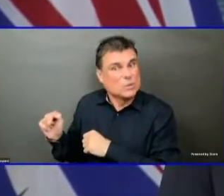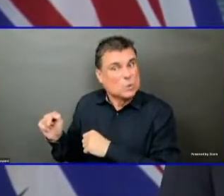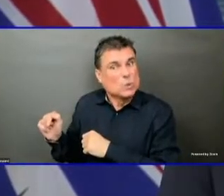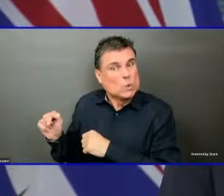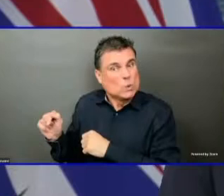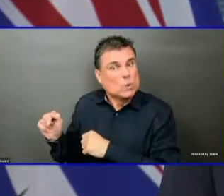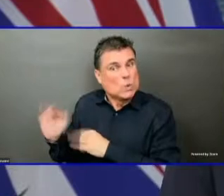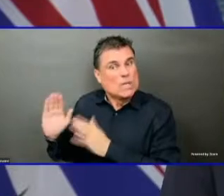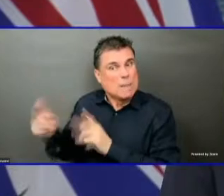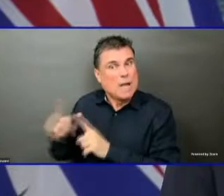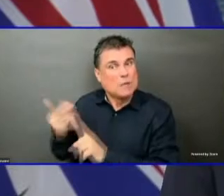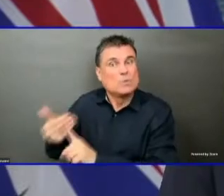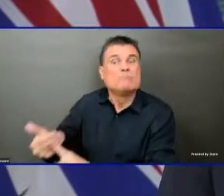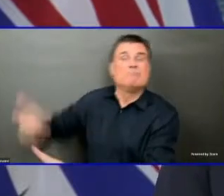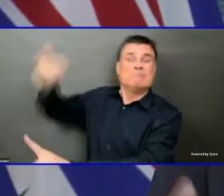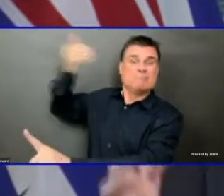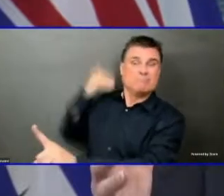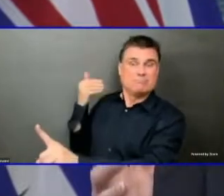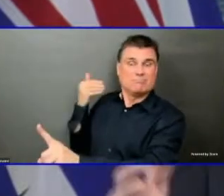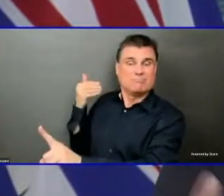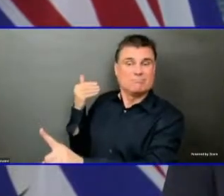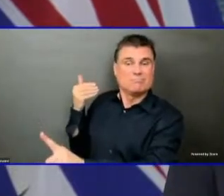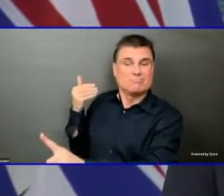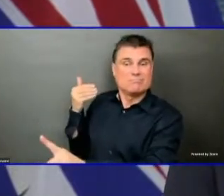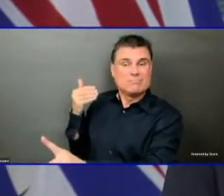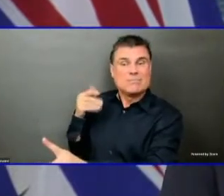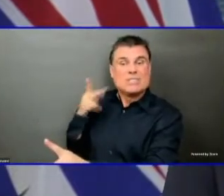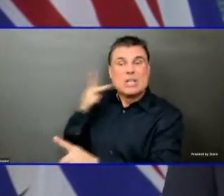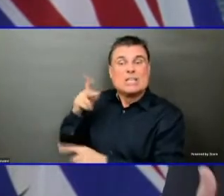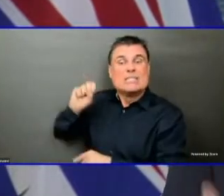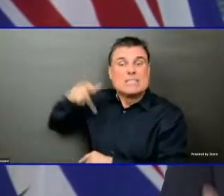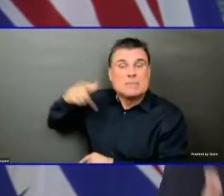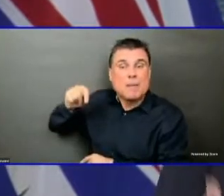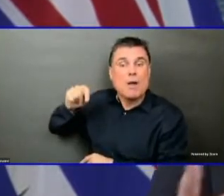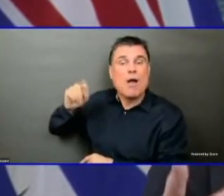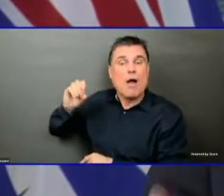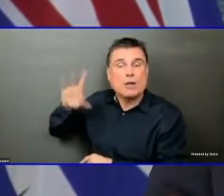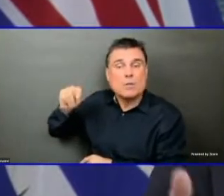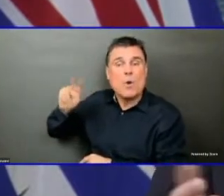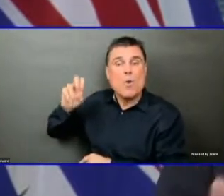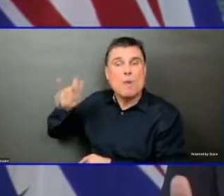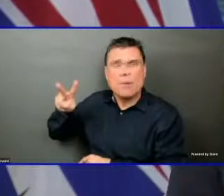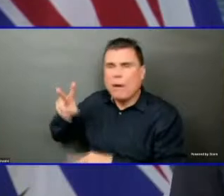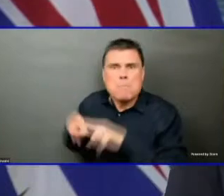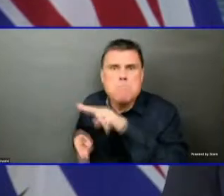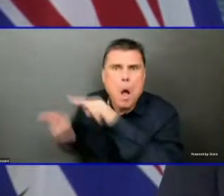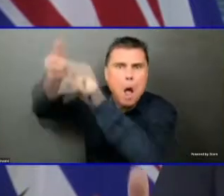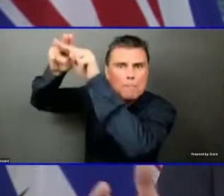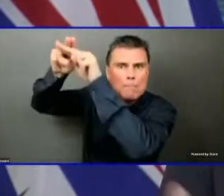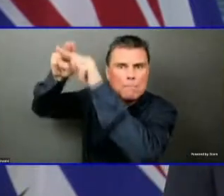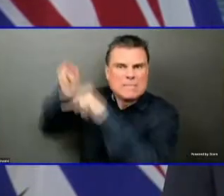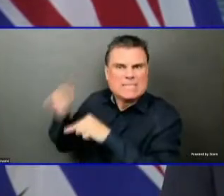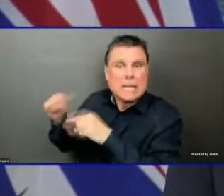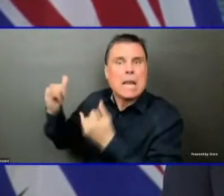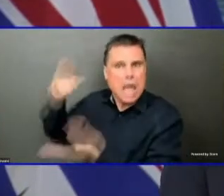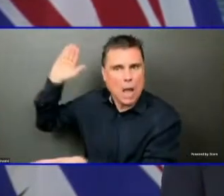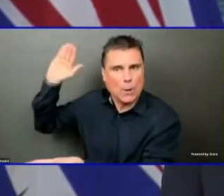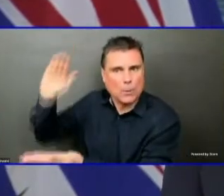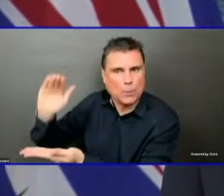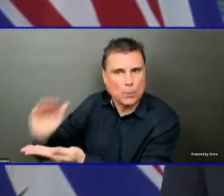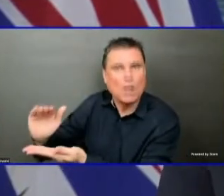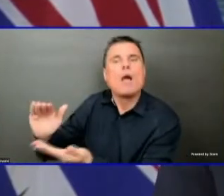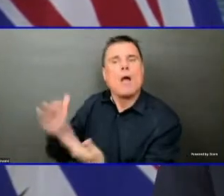saw in October and what we saw in November. So there has been significant work done there, and we want to acknowledge that work and the